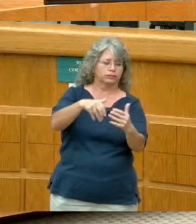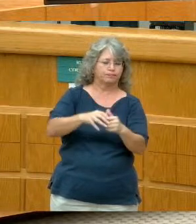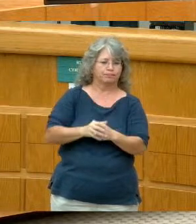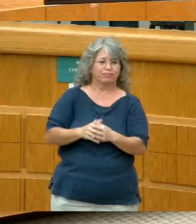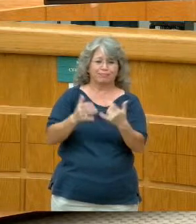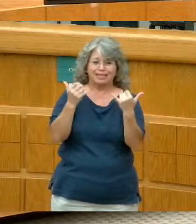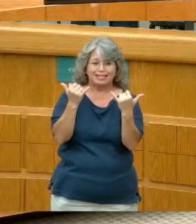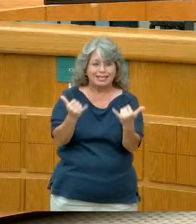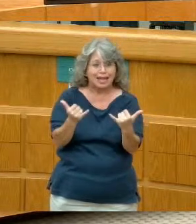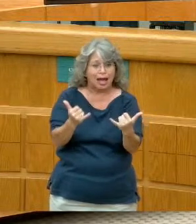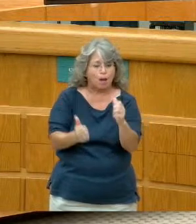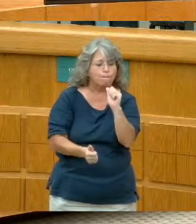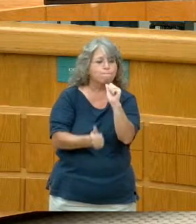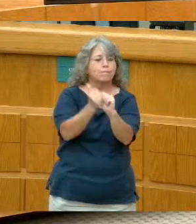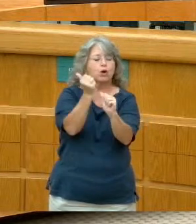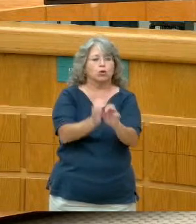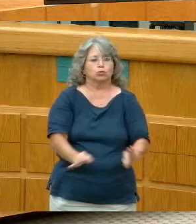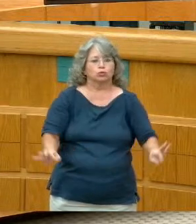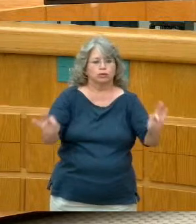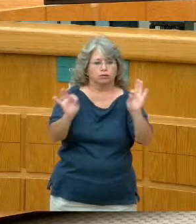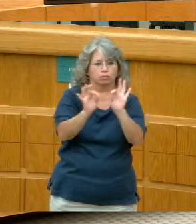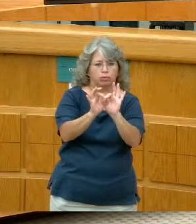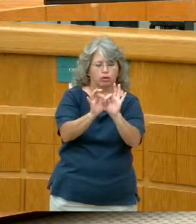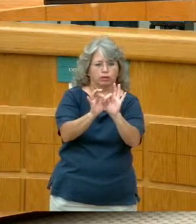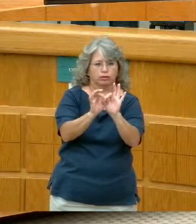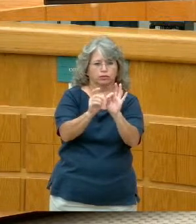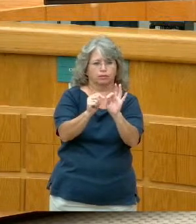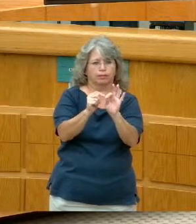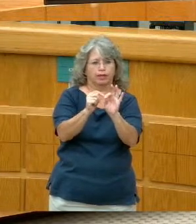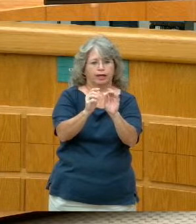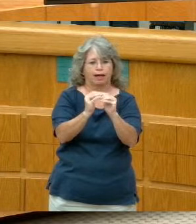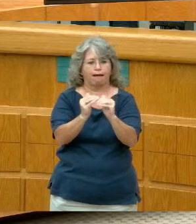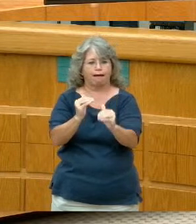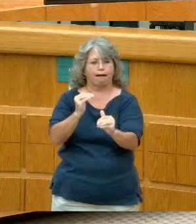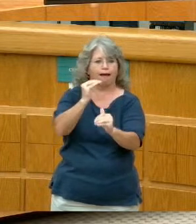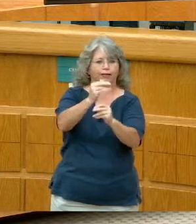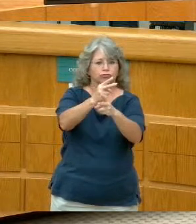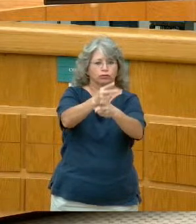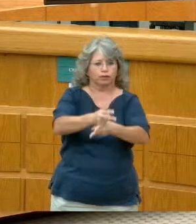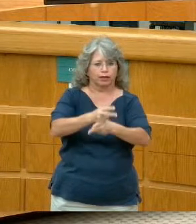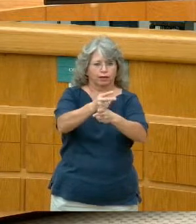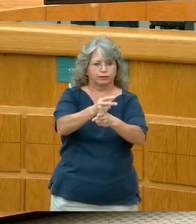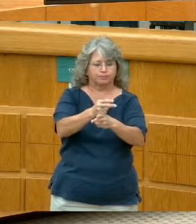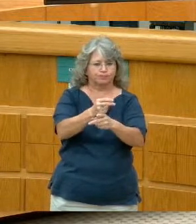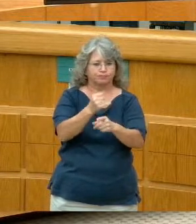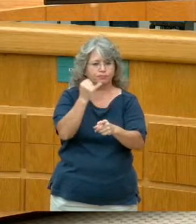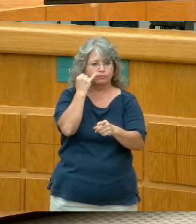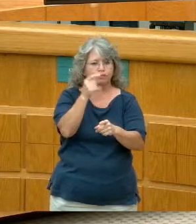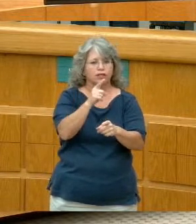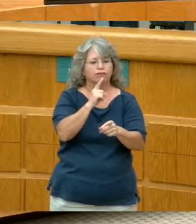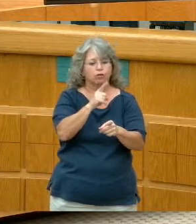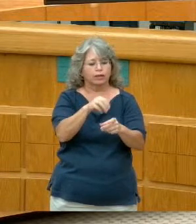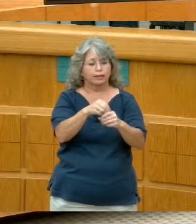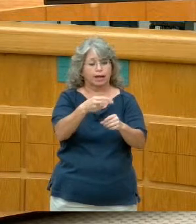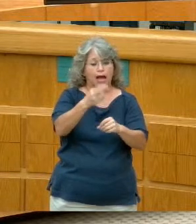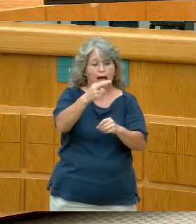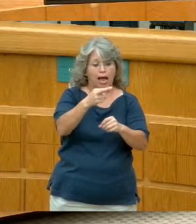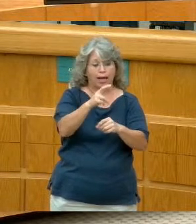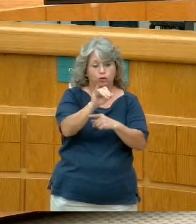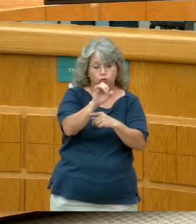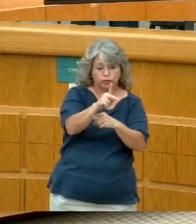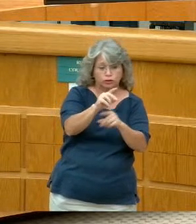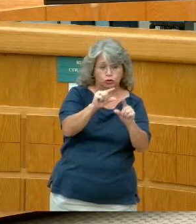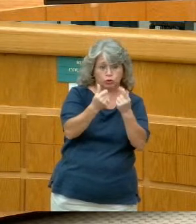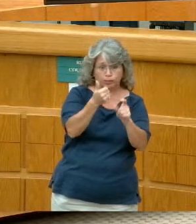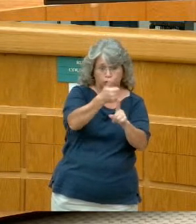it's more important than ever to be extra cautious if you're in a high-risk group or if you live with someone who has an elevated